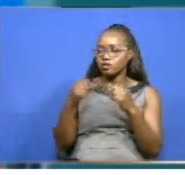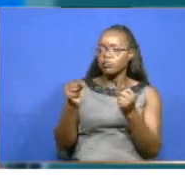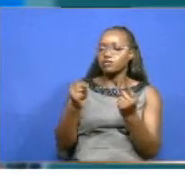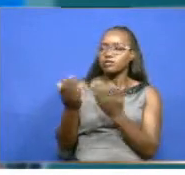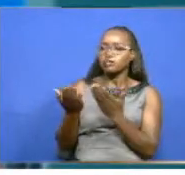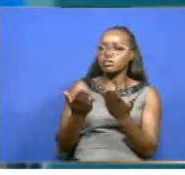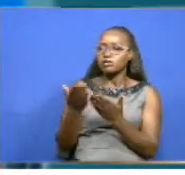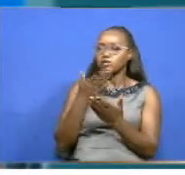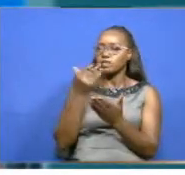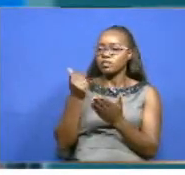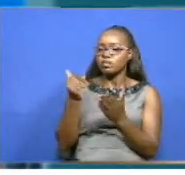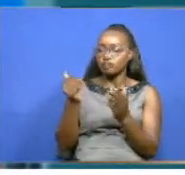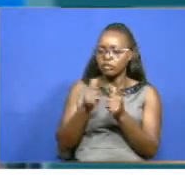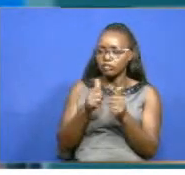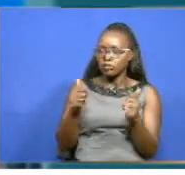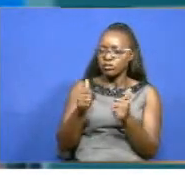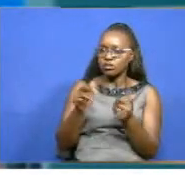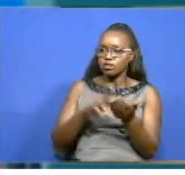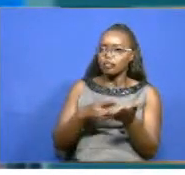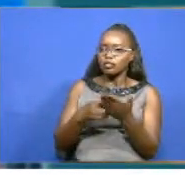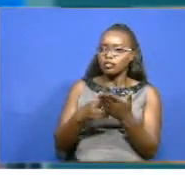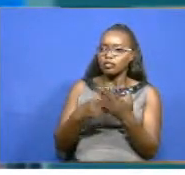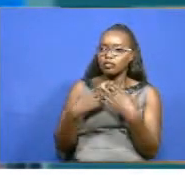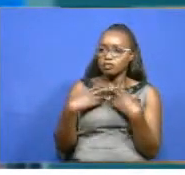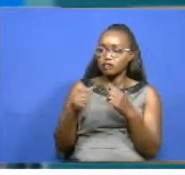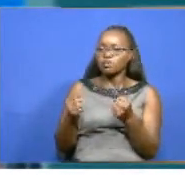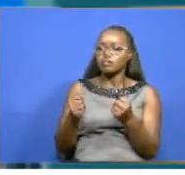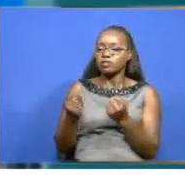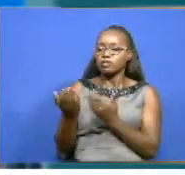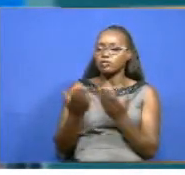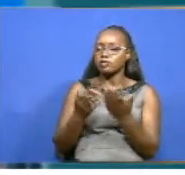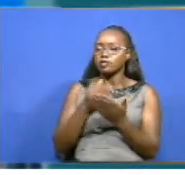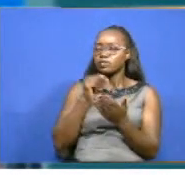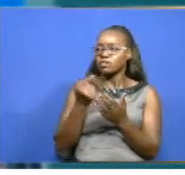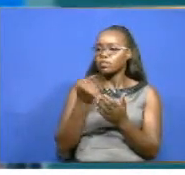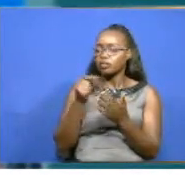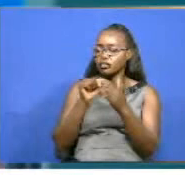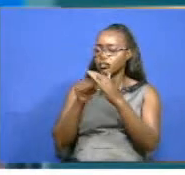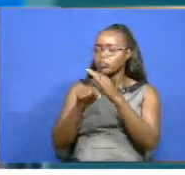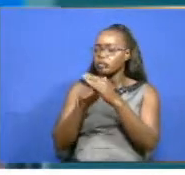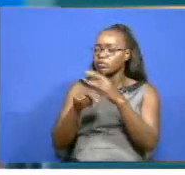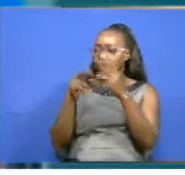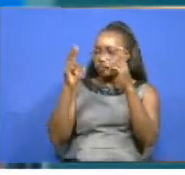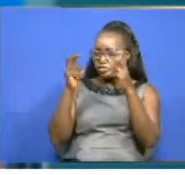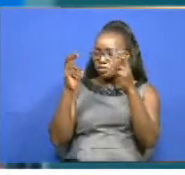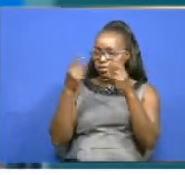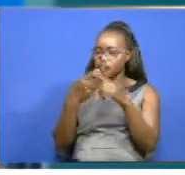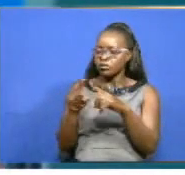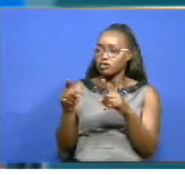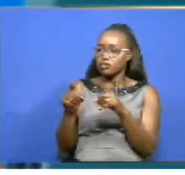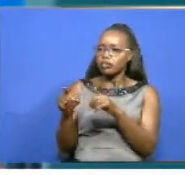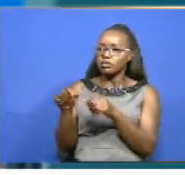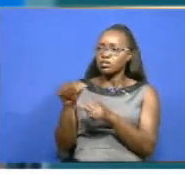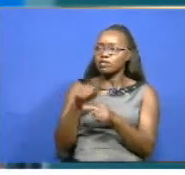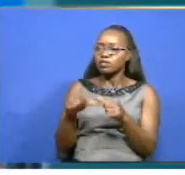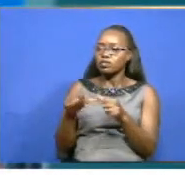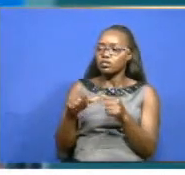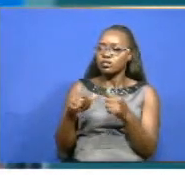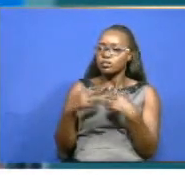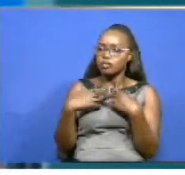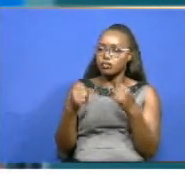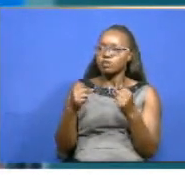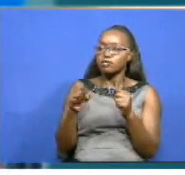better and well-resourced health services. You see, it's not only about access issue. It is about, is the health system